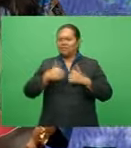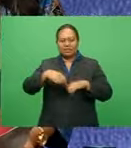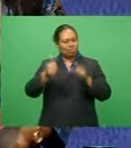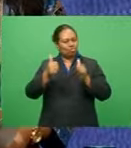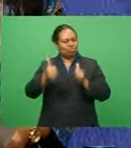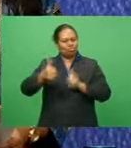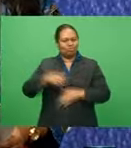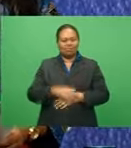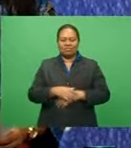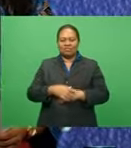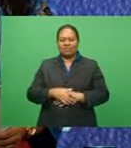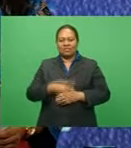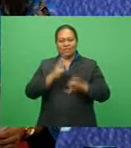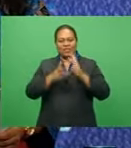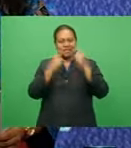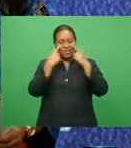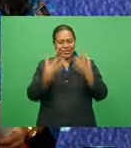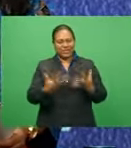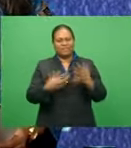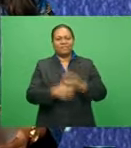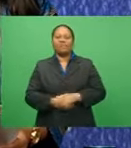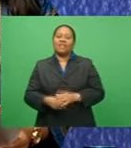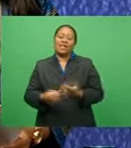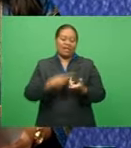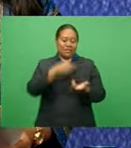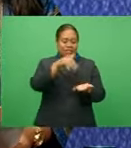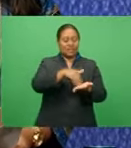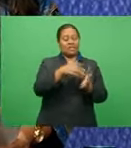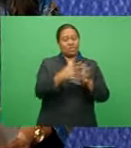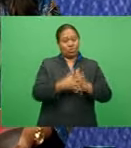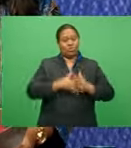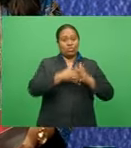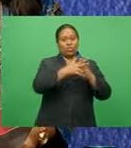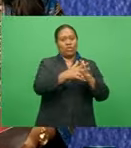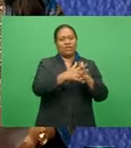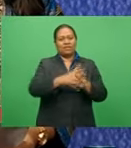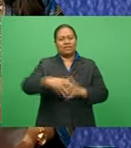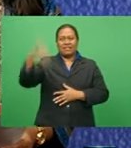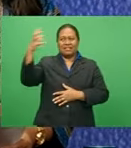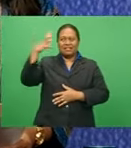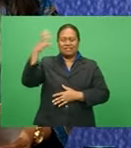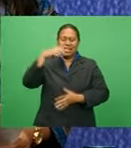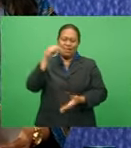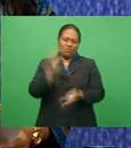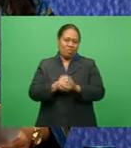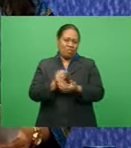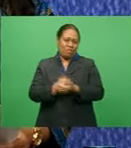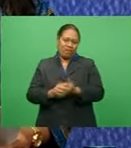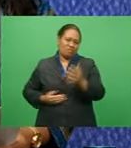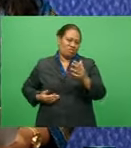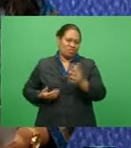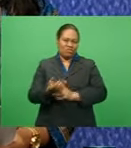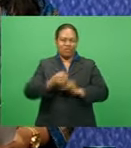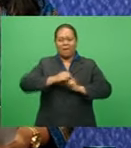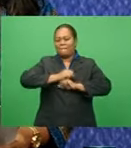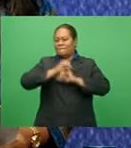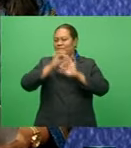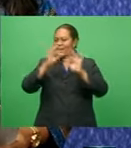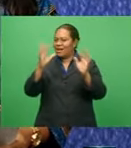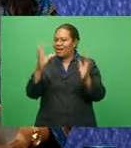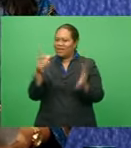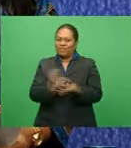outstanding. Now moving on to the other centers. In the west, pure sunshine took stage, very bright and humid